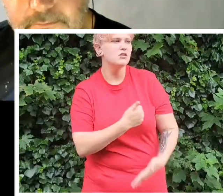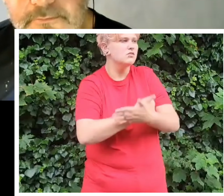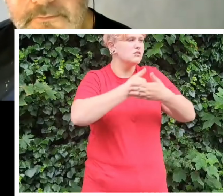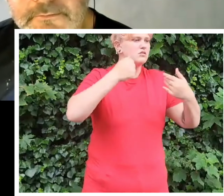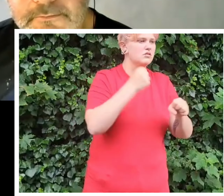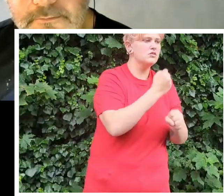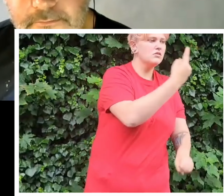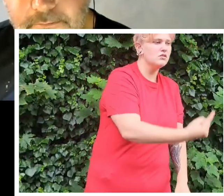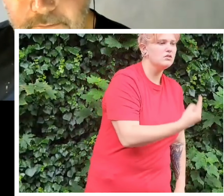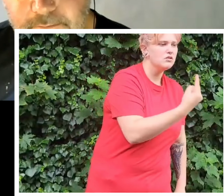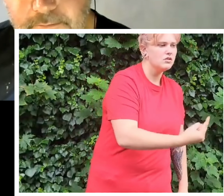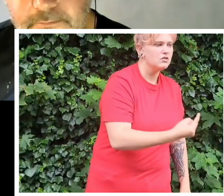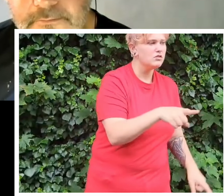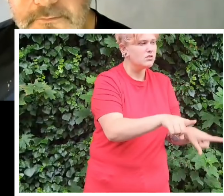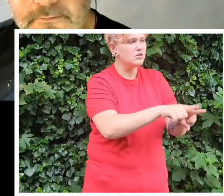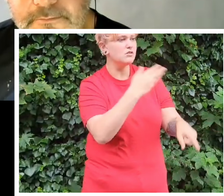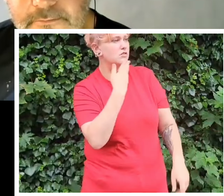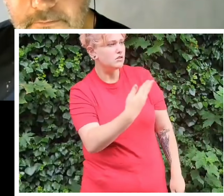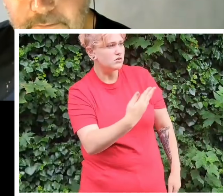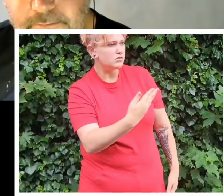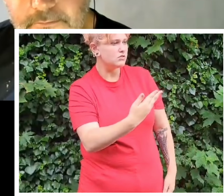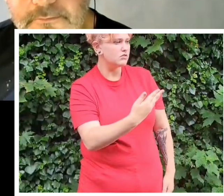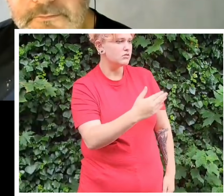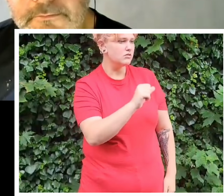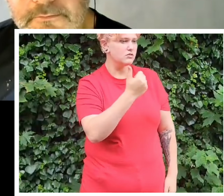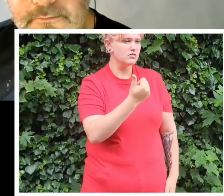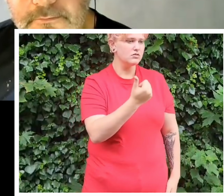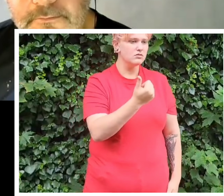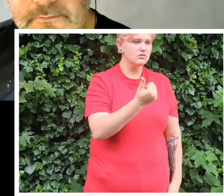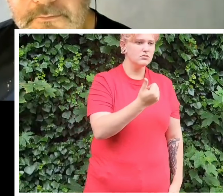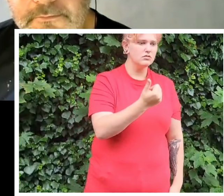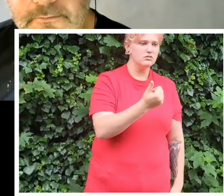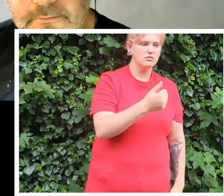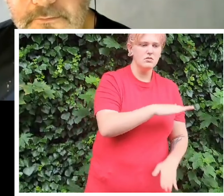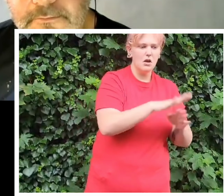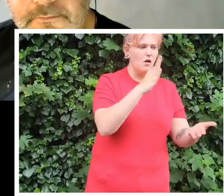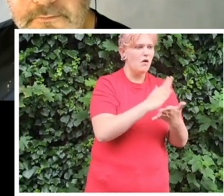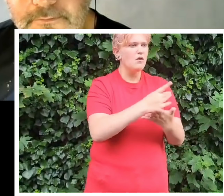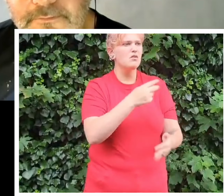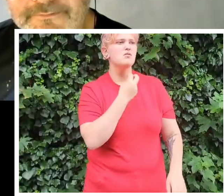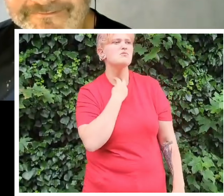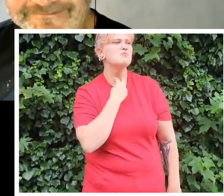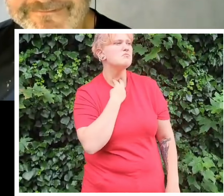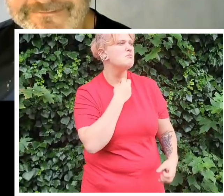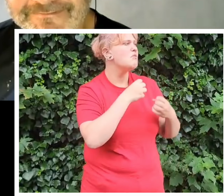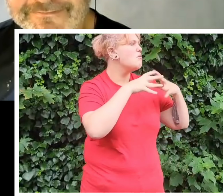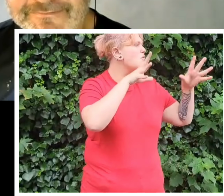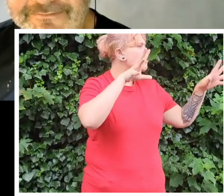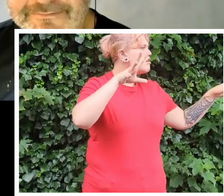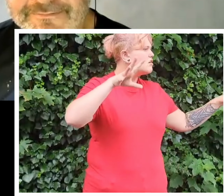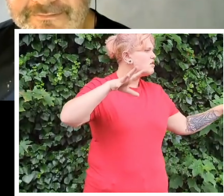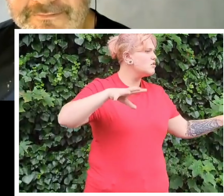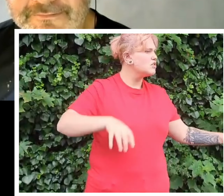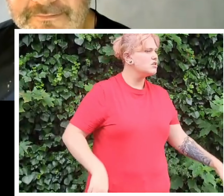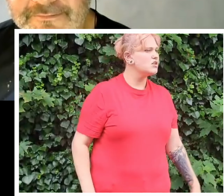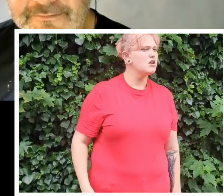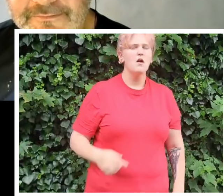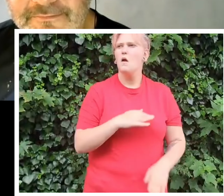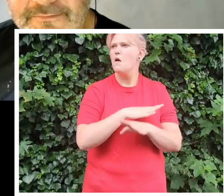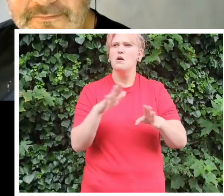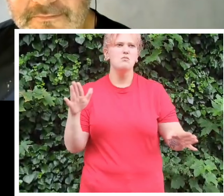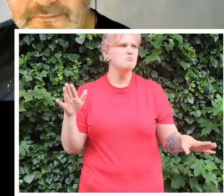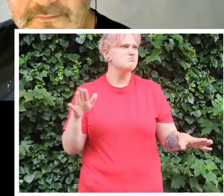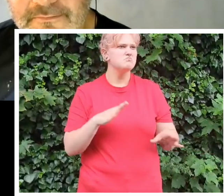always been somebody that likes to please and not really spoken out. And it